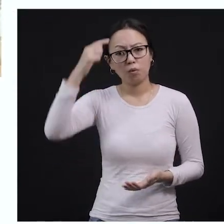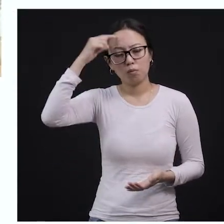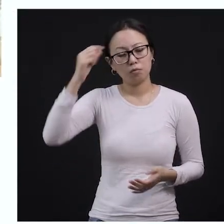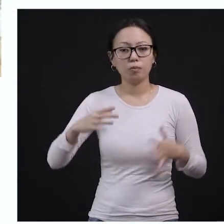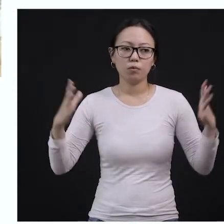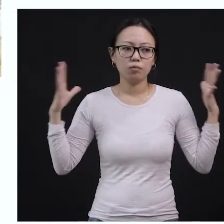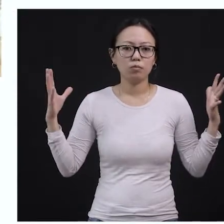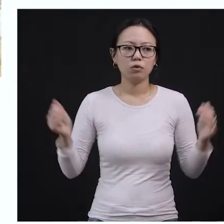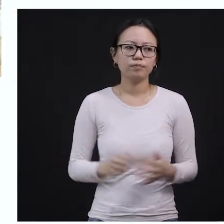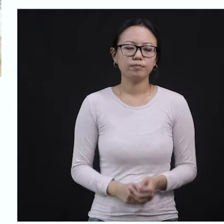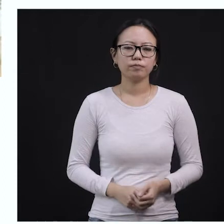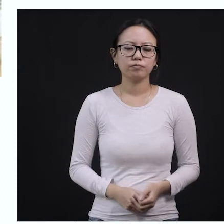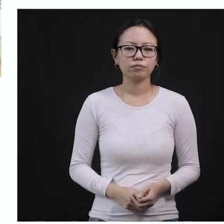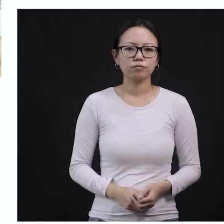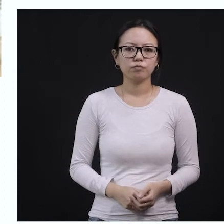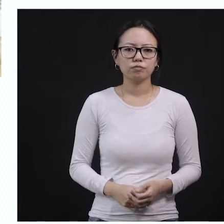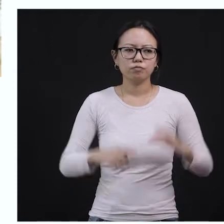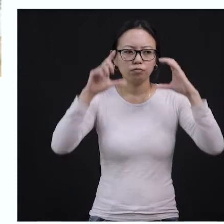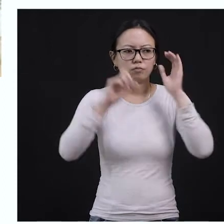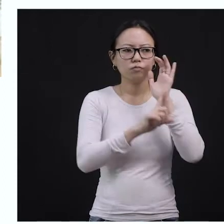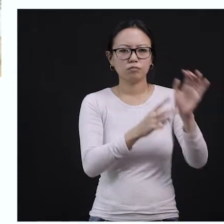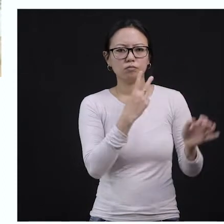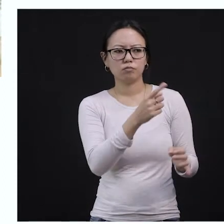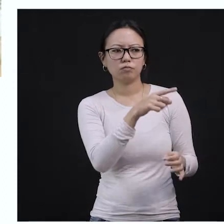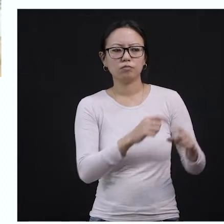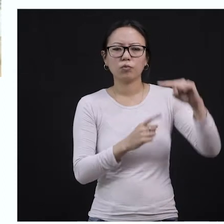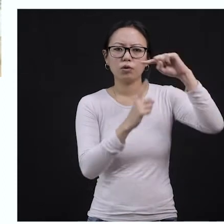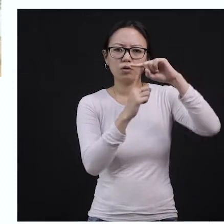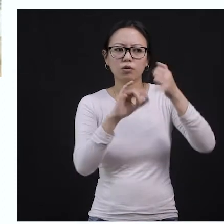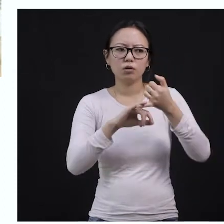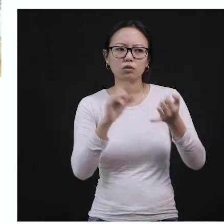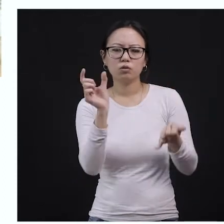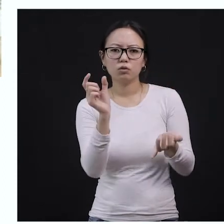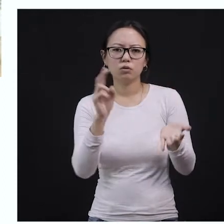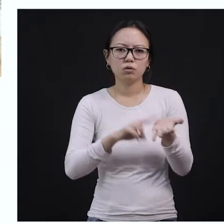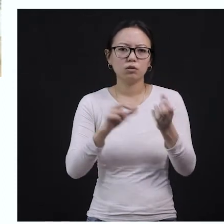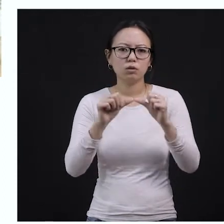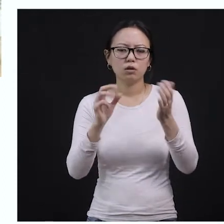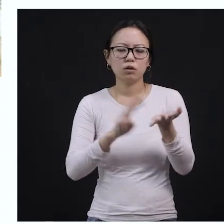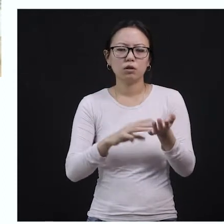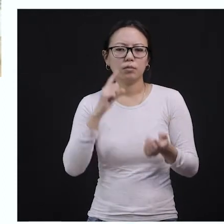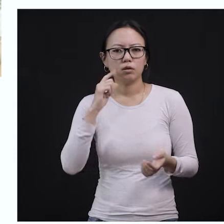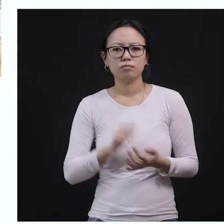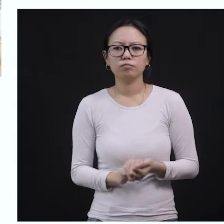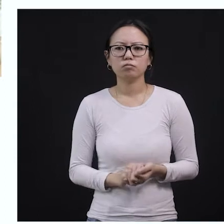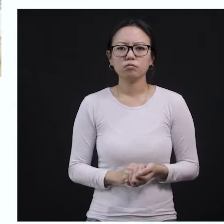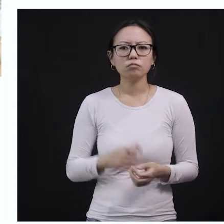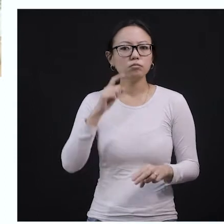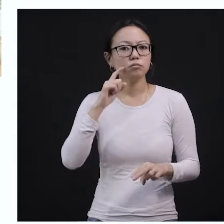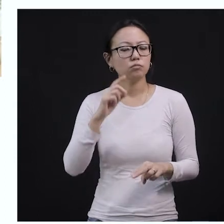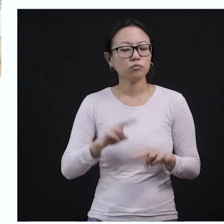Next is tsunami. As I've told you, that because of the earthquake, it causes disturbances in